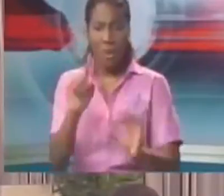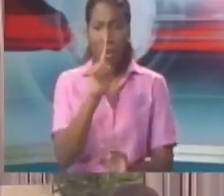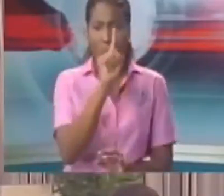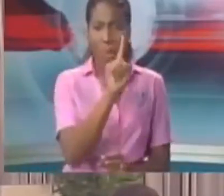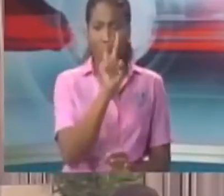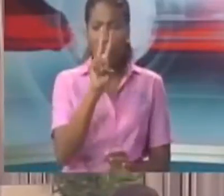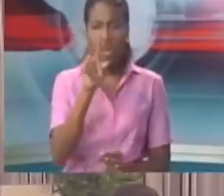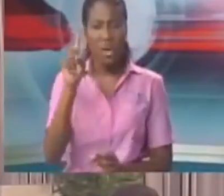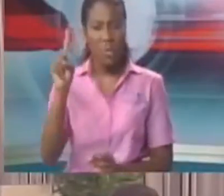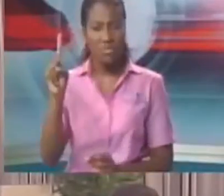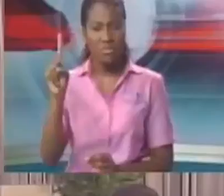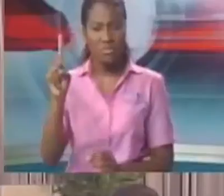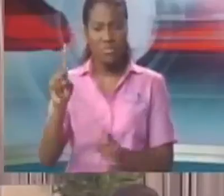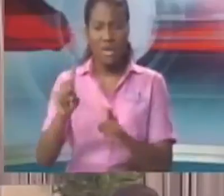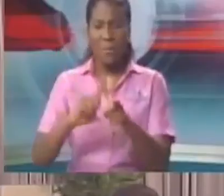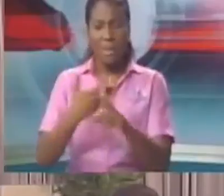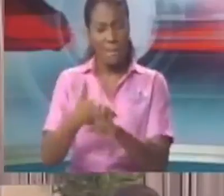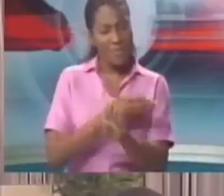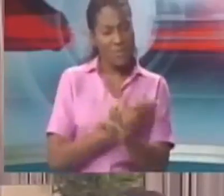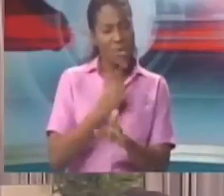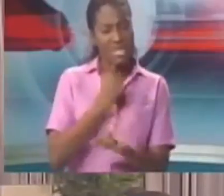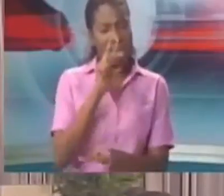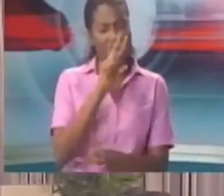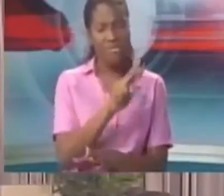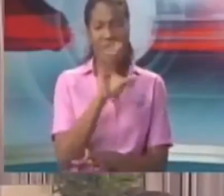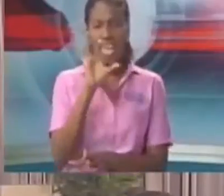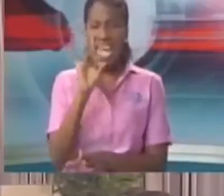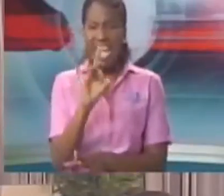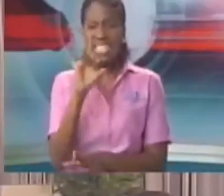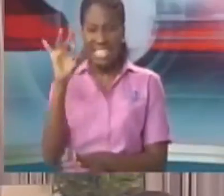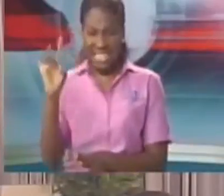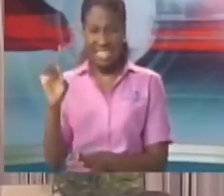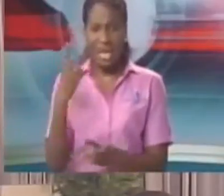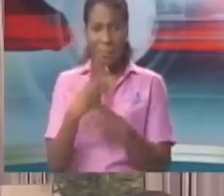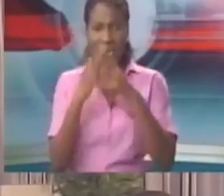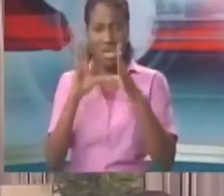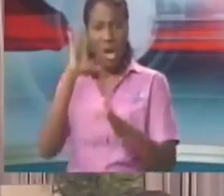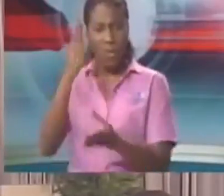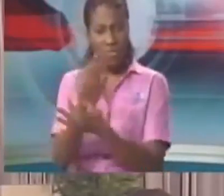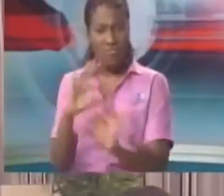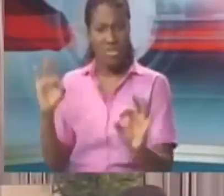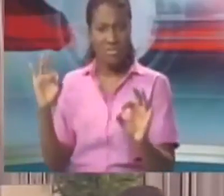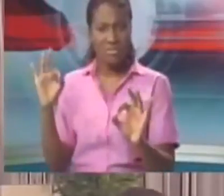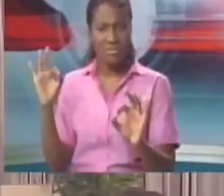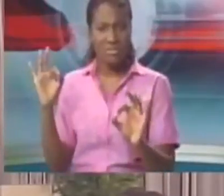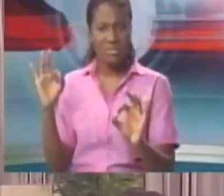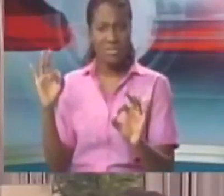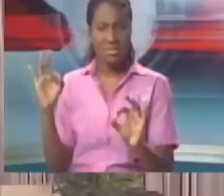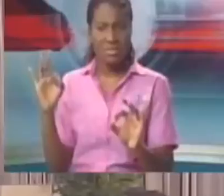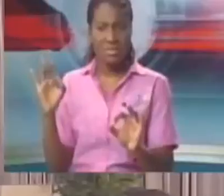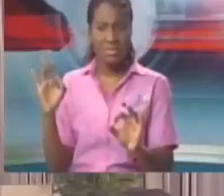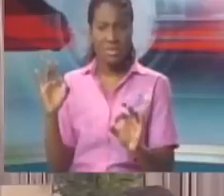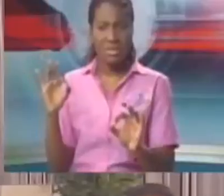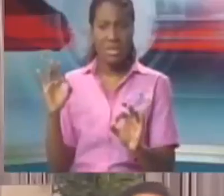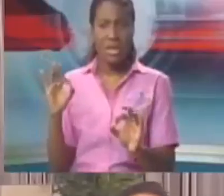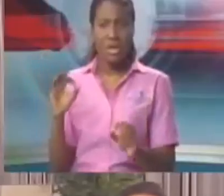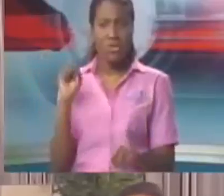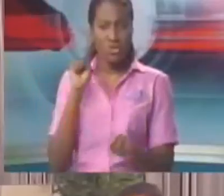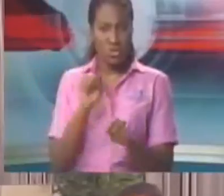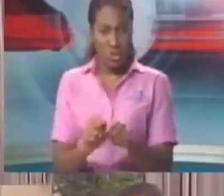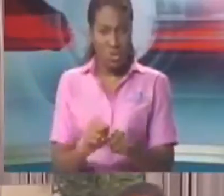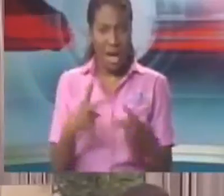know initially you had said 388 in total. Had the increase of 957, does